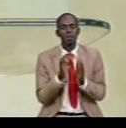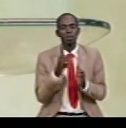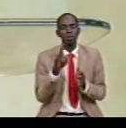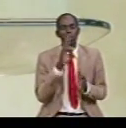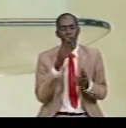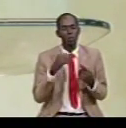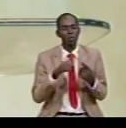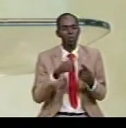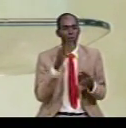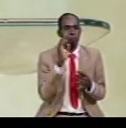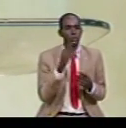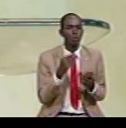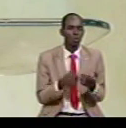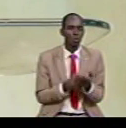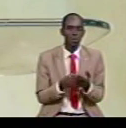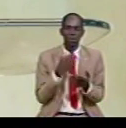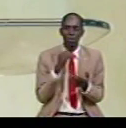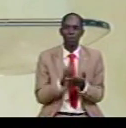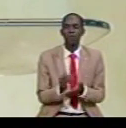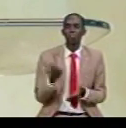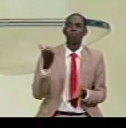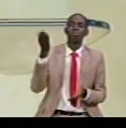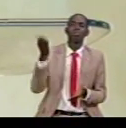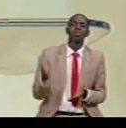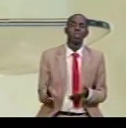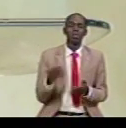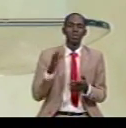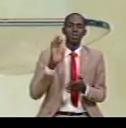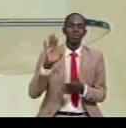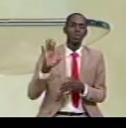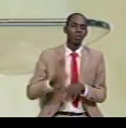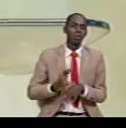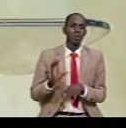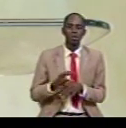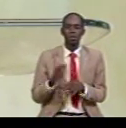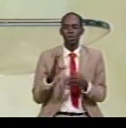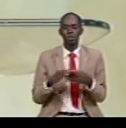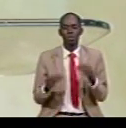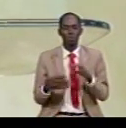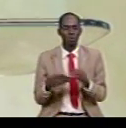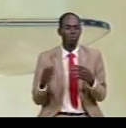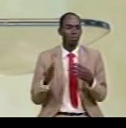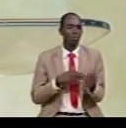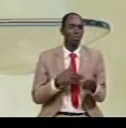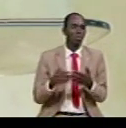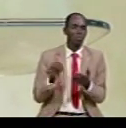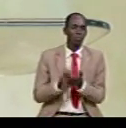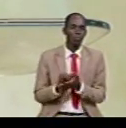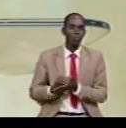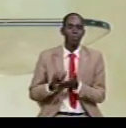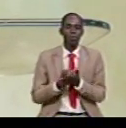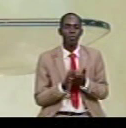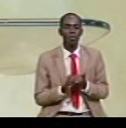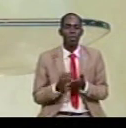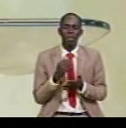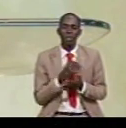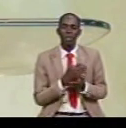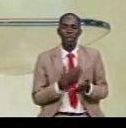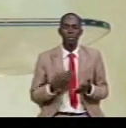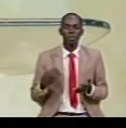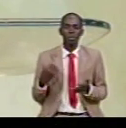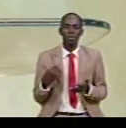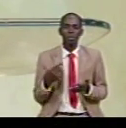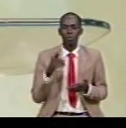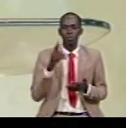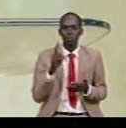comes and says, but this is your church self, this and that and that, and begins to criticize and say certain things. You must